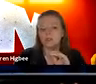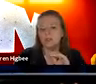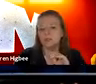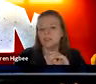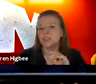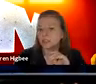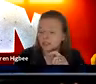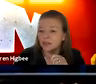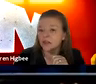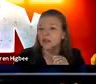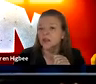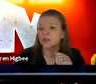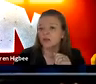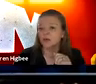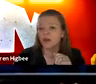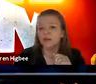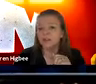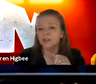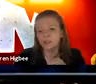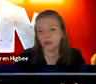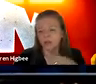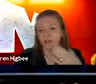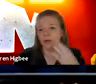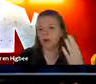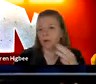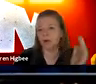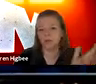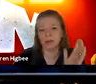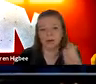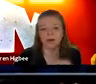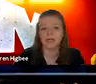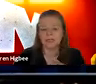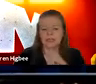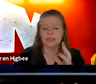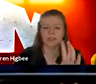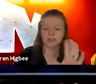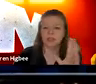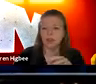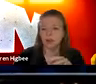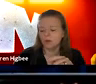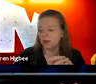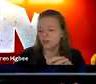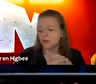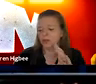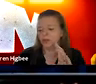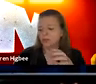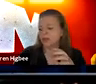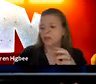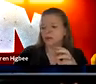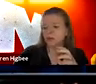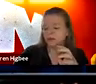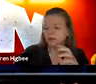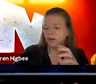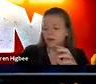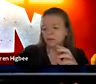to 2017. So everything's just gotten better and better and better. Like even just thinking about what Mike's showing is something